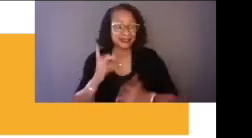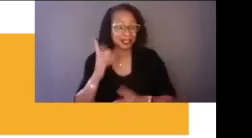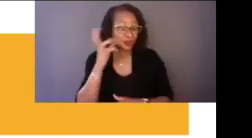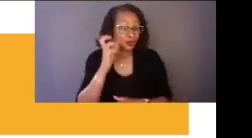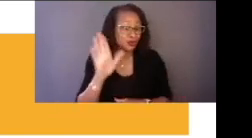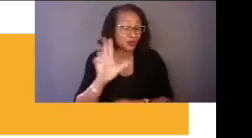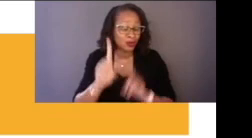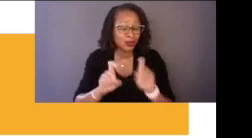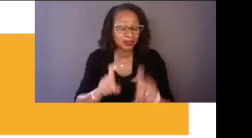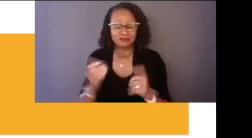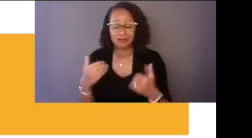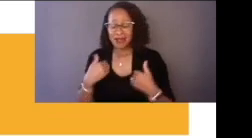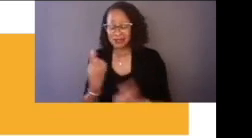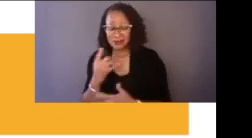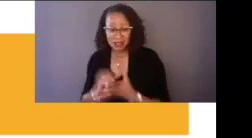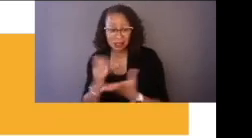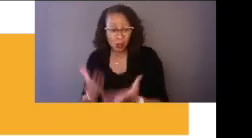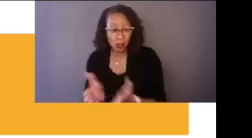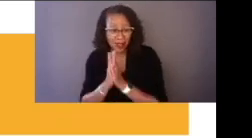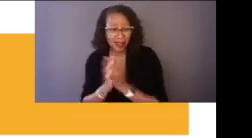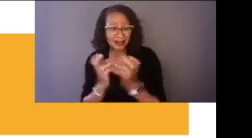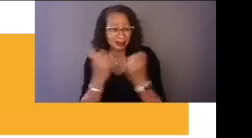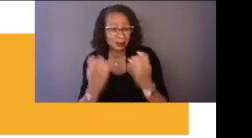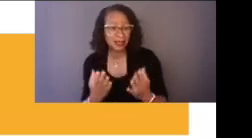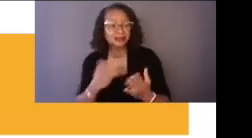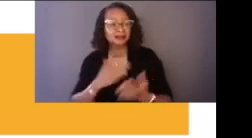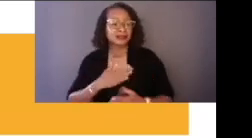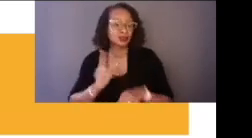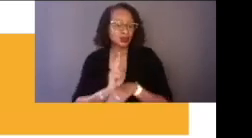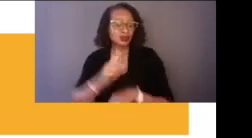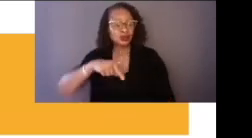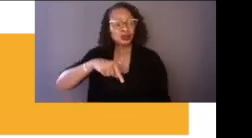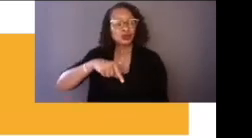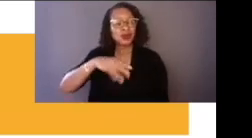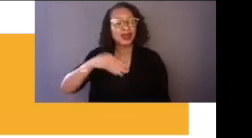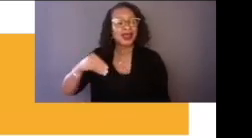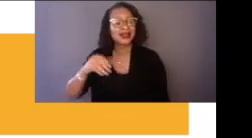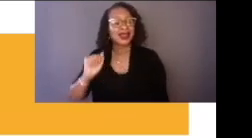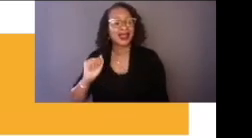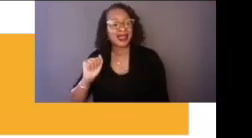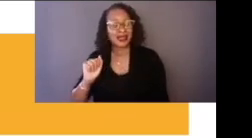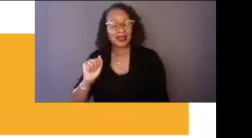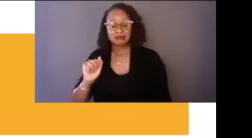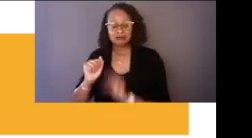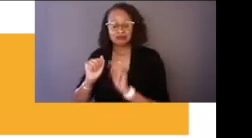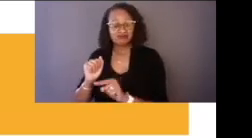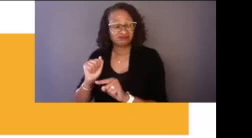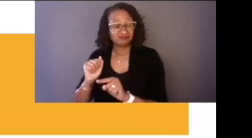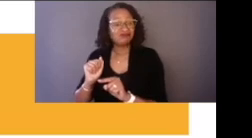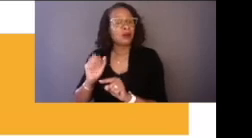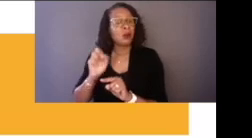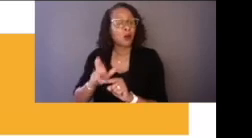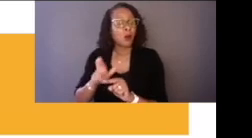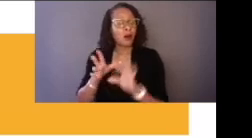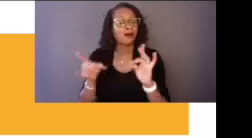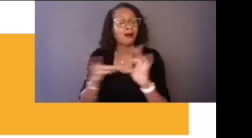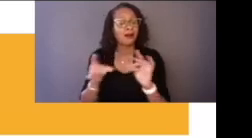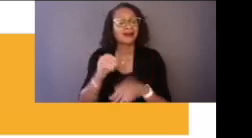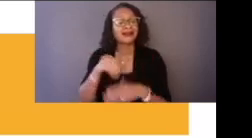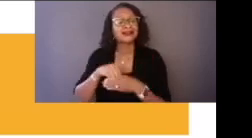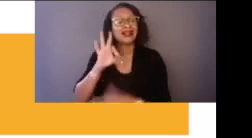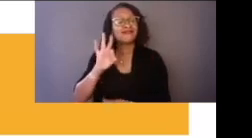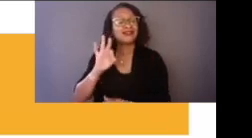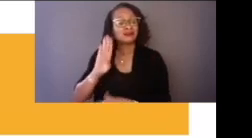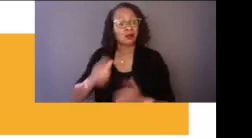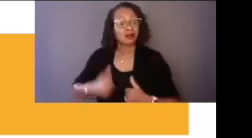you have something to ask our panelists, use the Q&A box on Zoom or put a comment in the Facebook Live, and we will